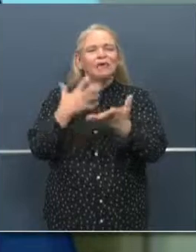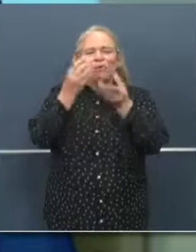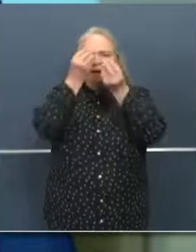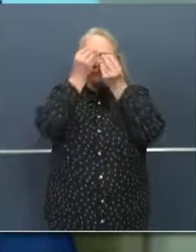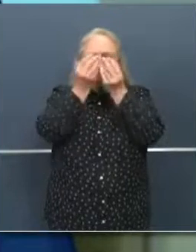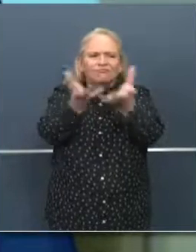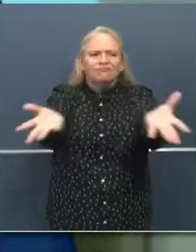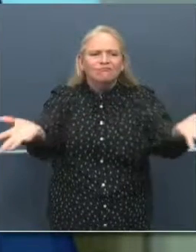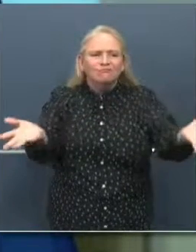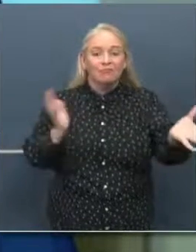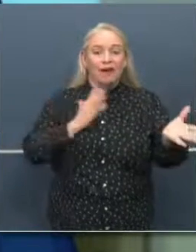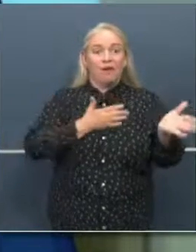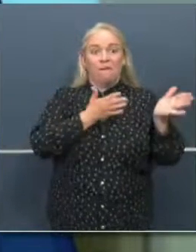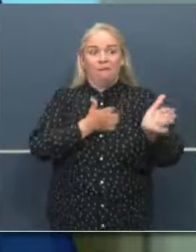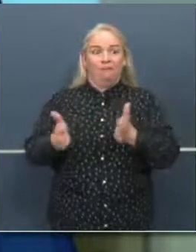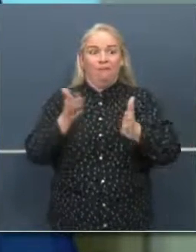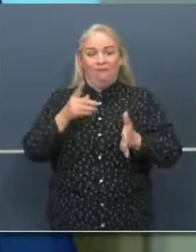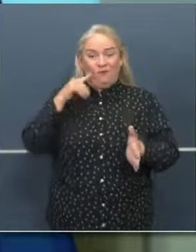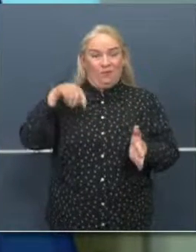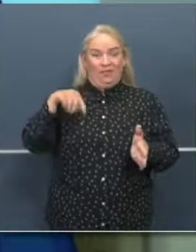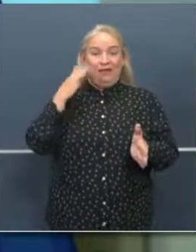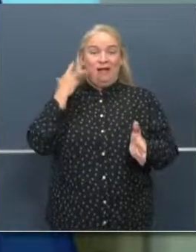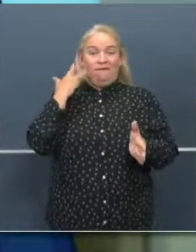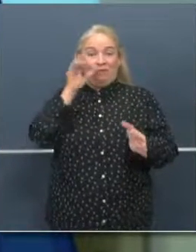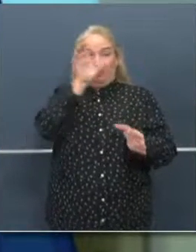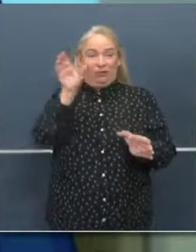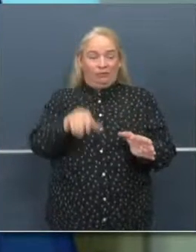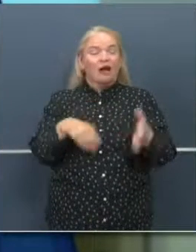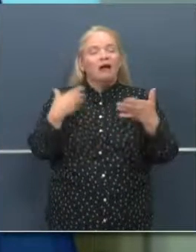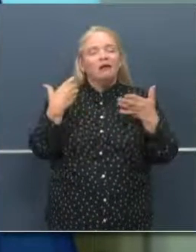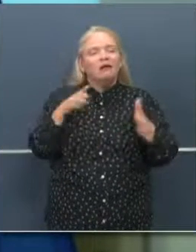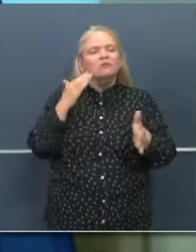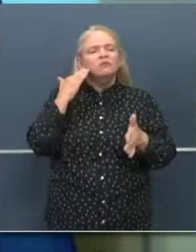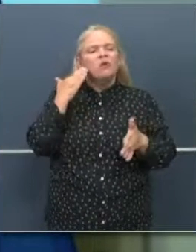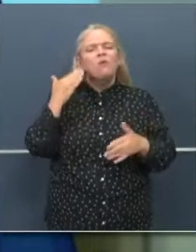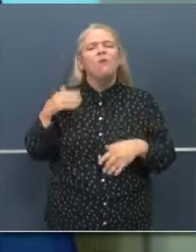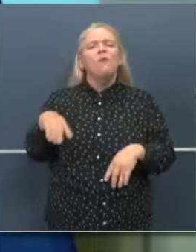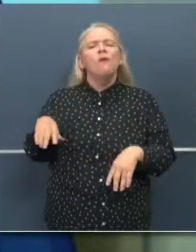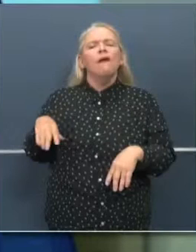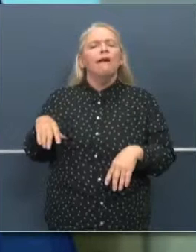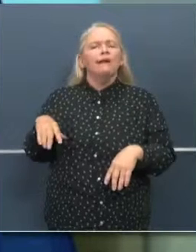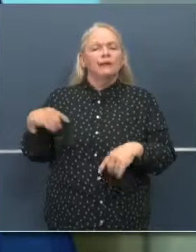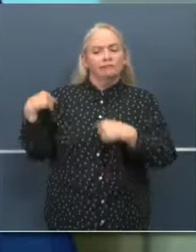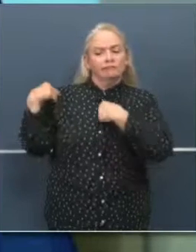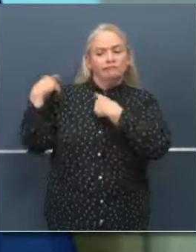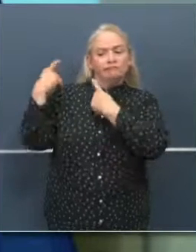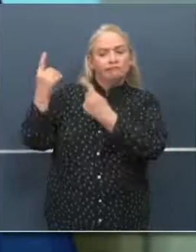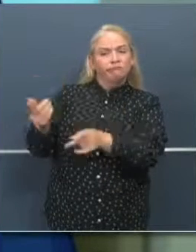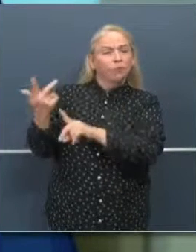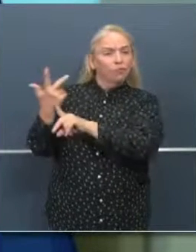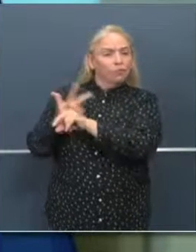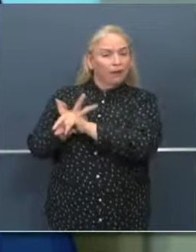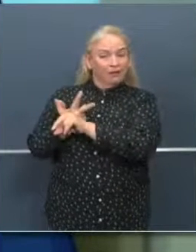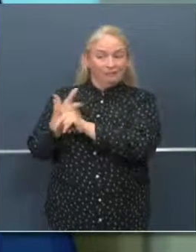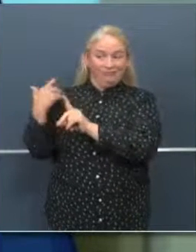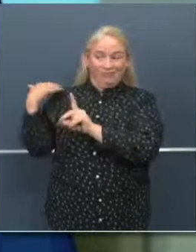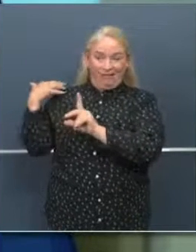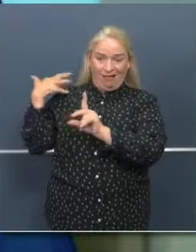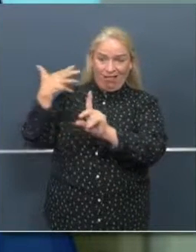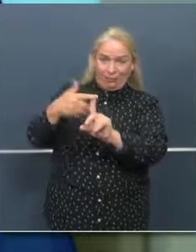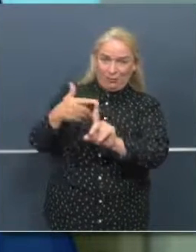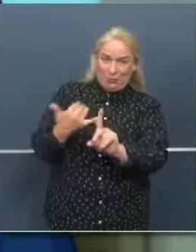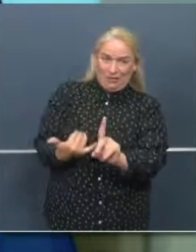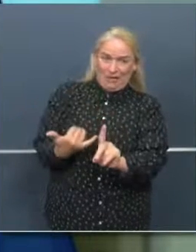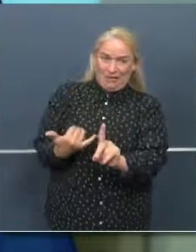plans cases in this state that we are update you experiencing on where currently we've been here over in the the course of state the of last number of California. months. As Many began, of you recall, and we what we're